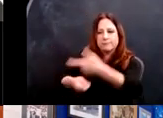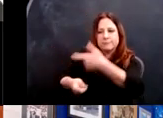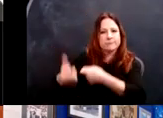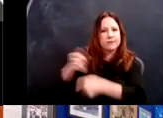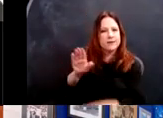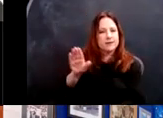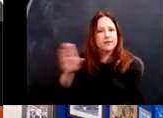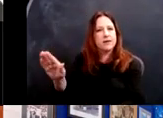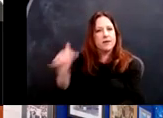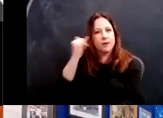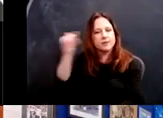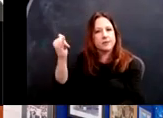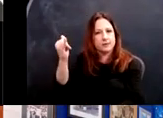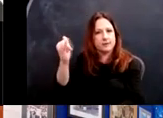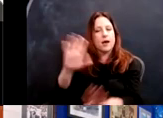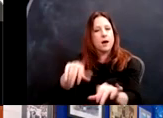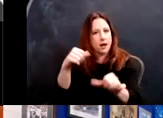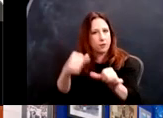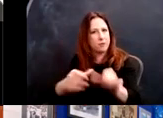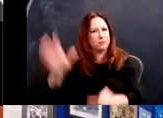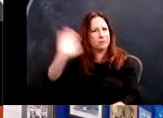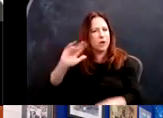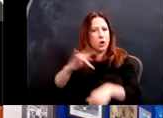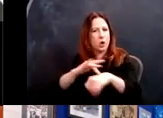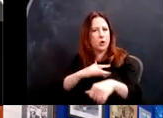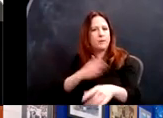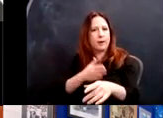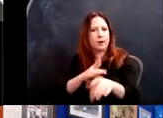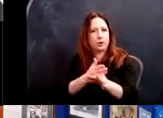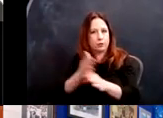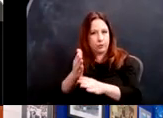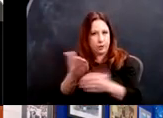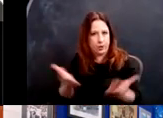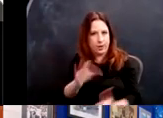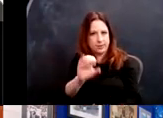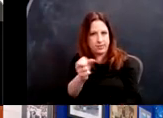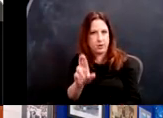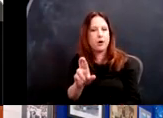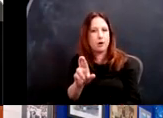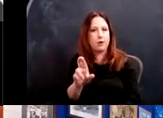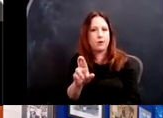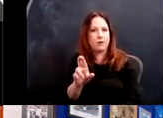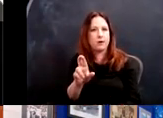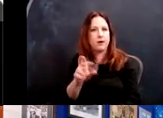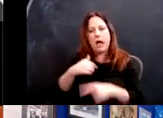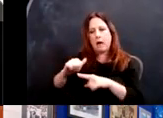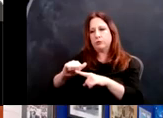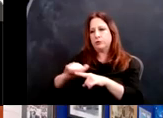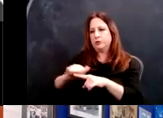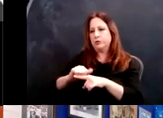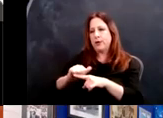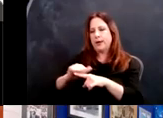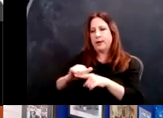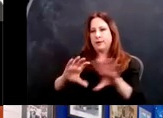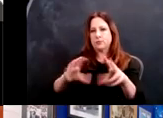is early in my career at CCAR, I was training this module called